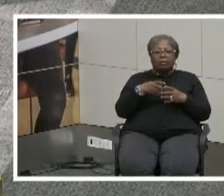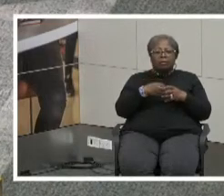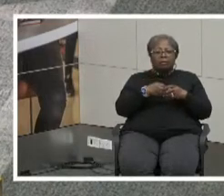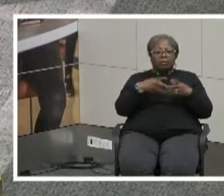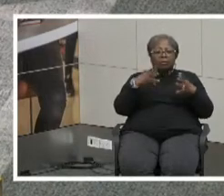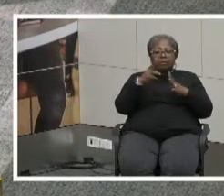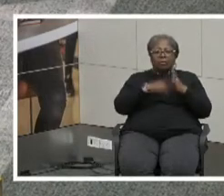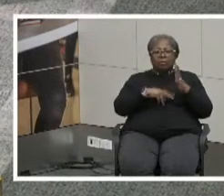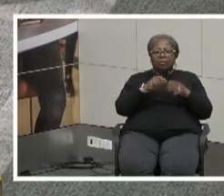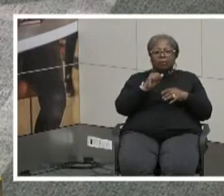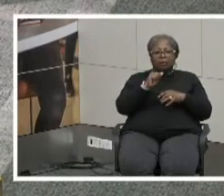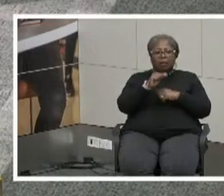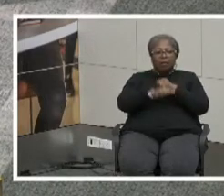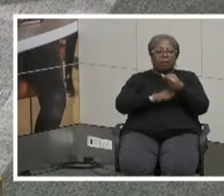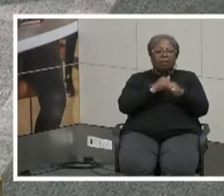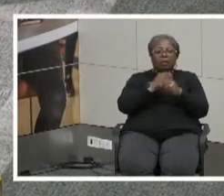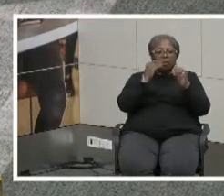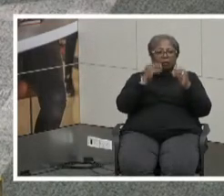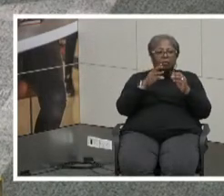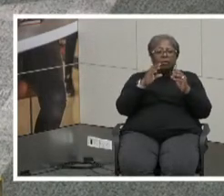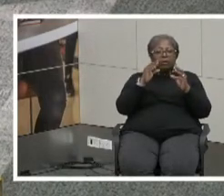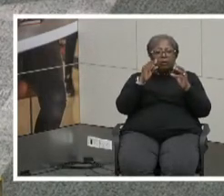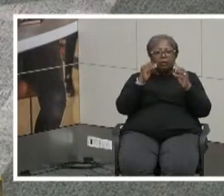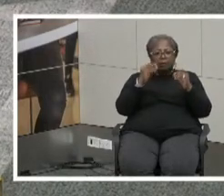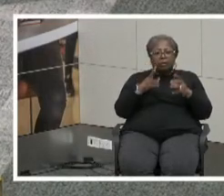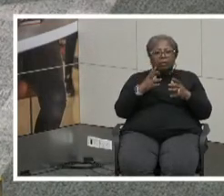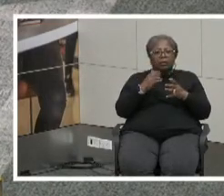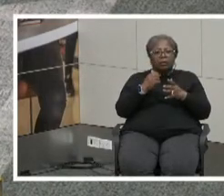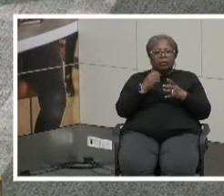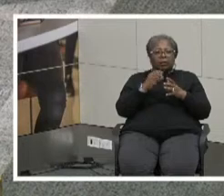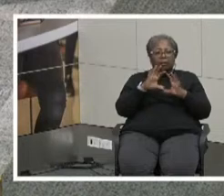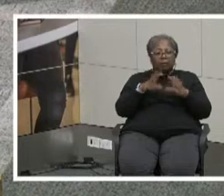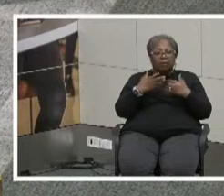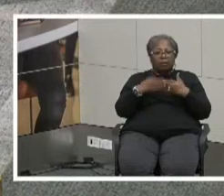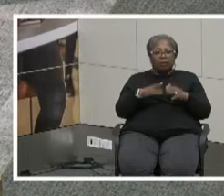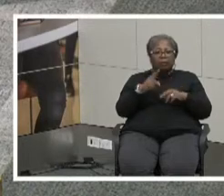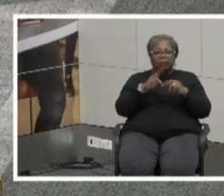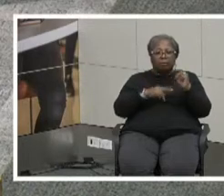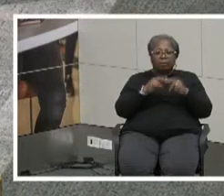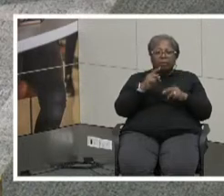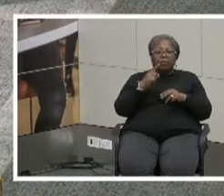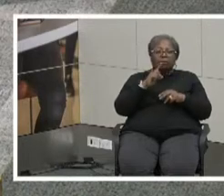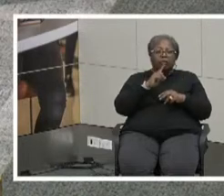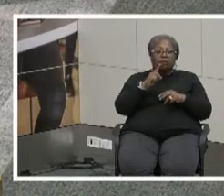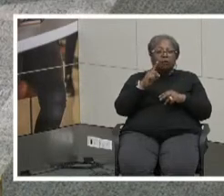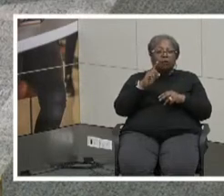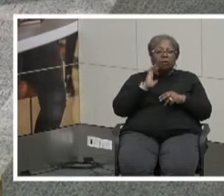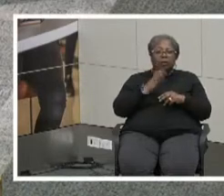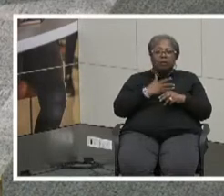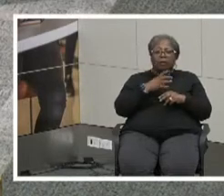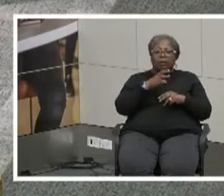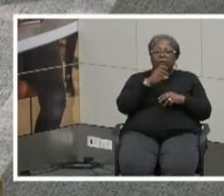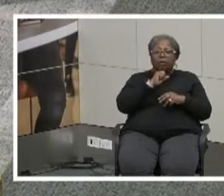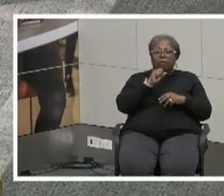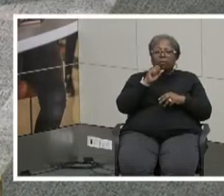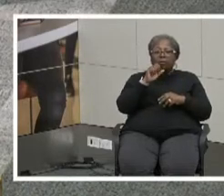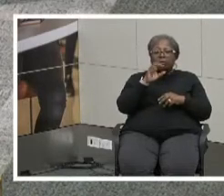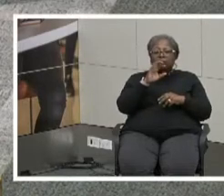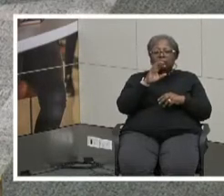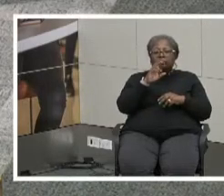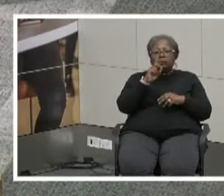reads alumni students teachers surveyed the felt the class classrooms were built built were for outdated an outdated